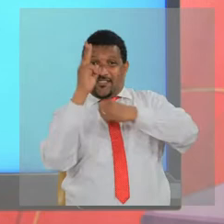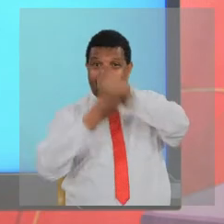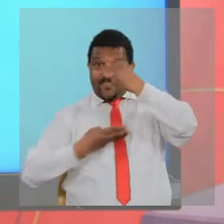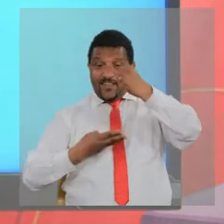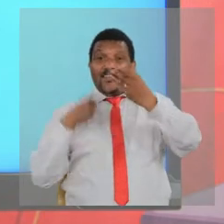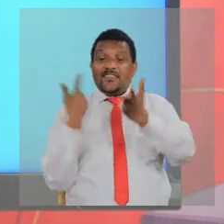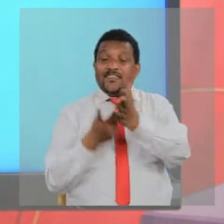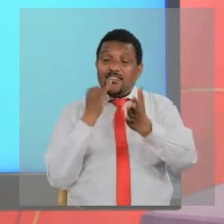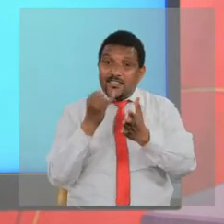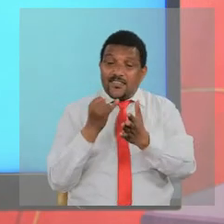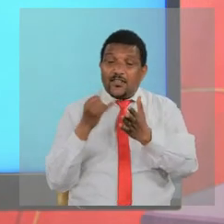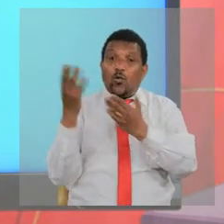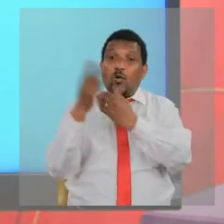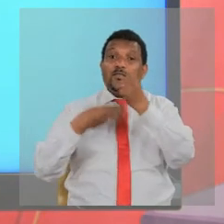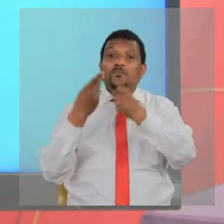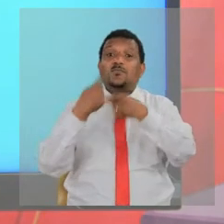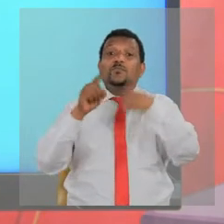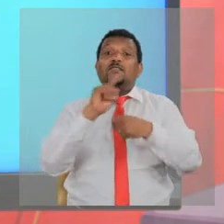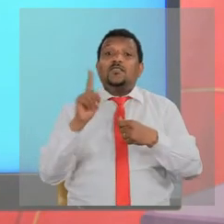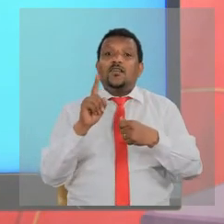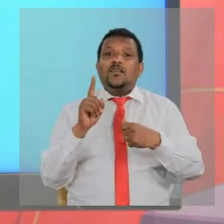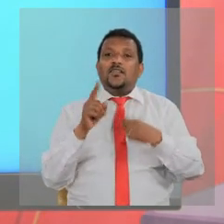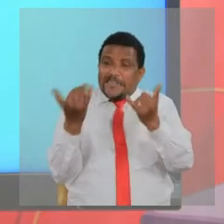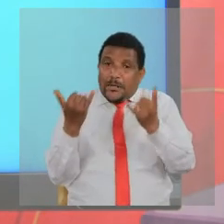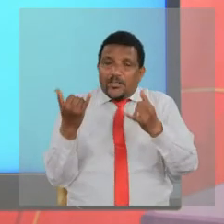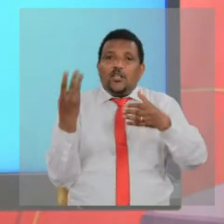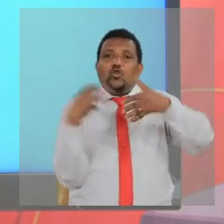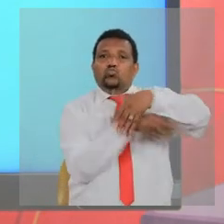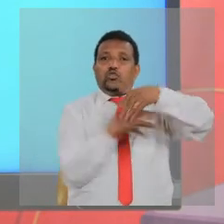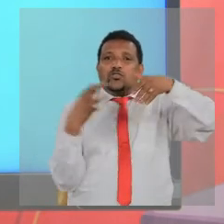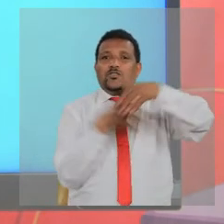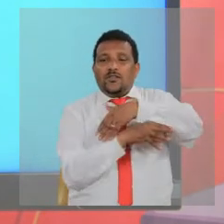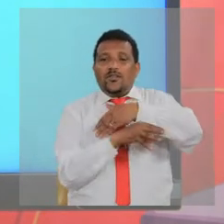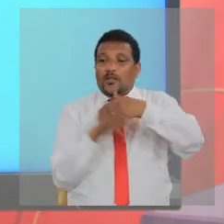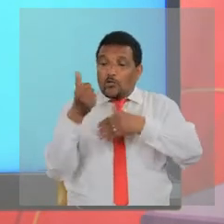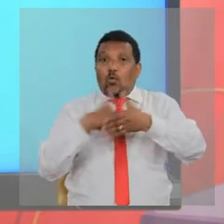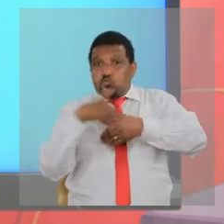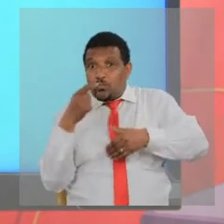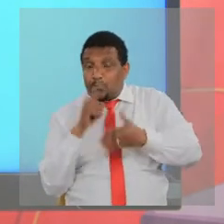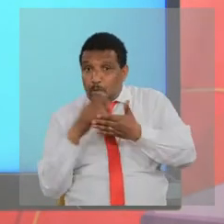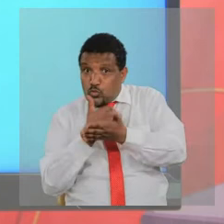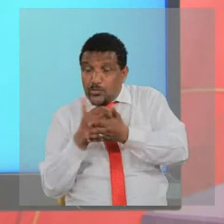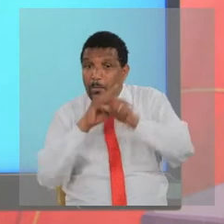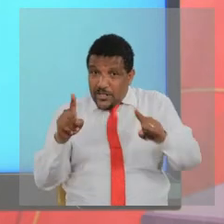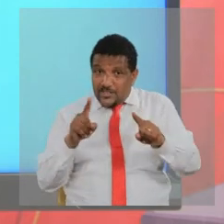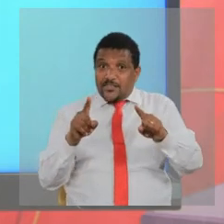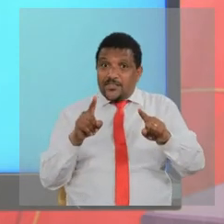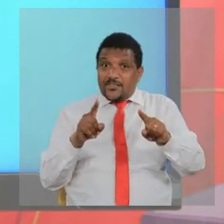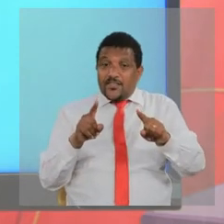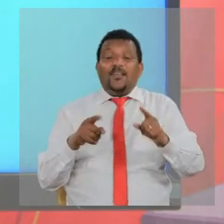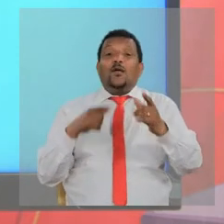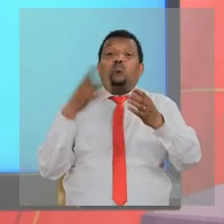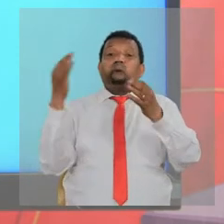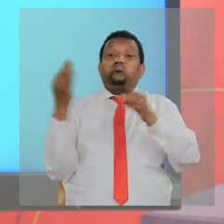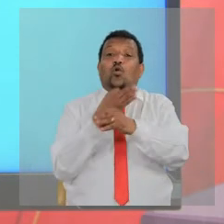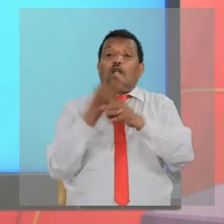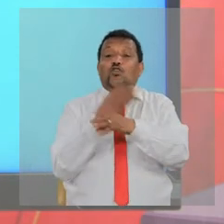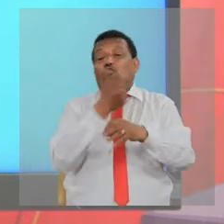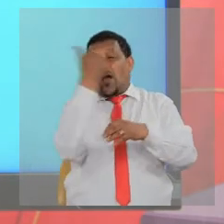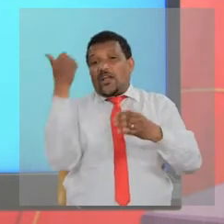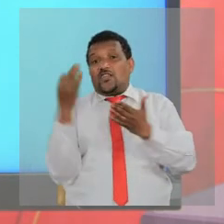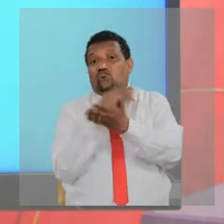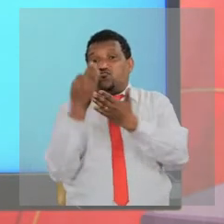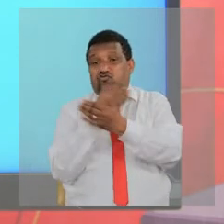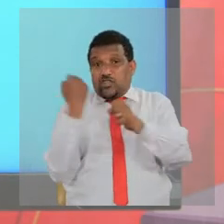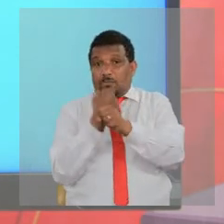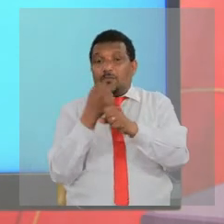then this weight became intermediate input. It is an output by itself, but when we use for the production of another output,